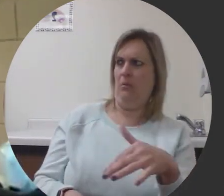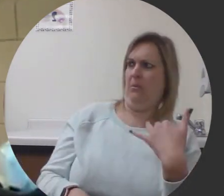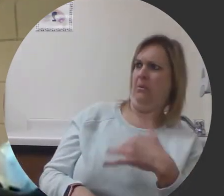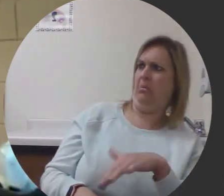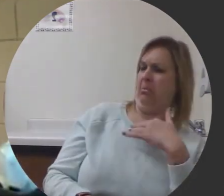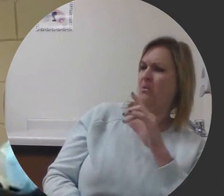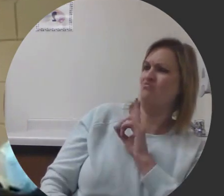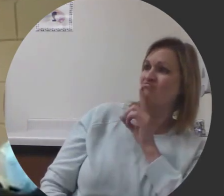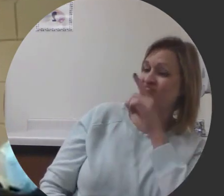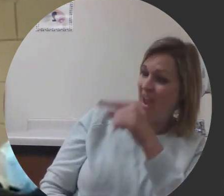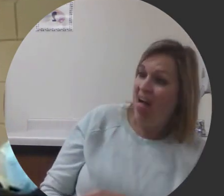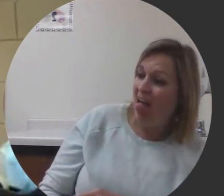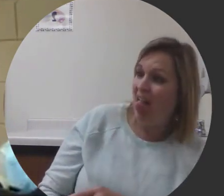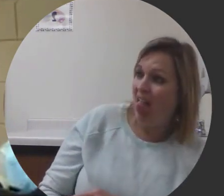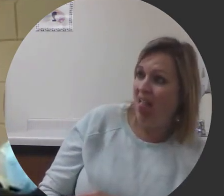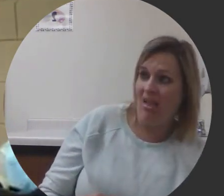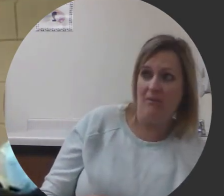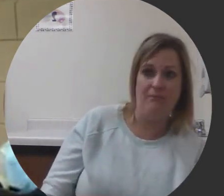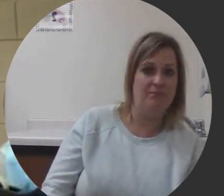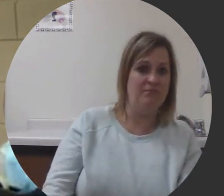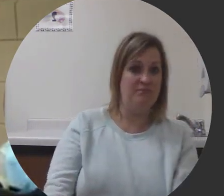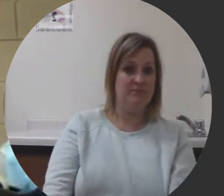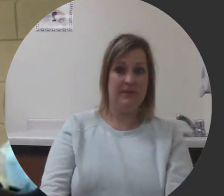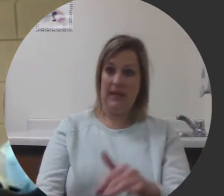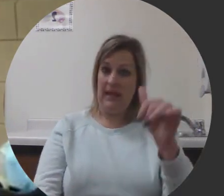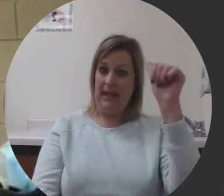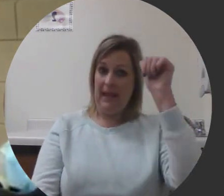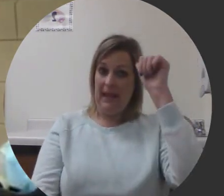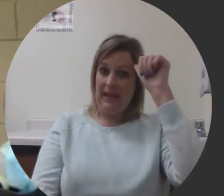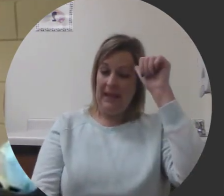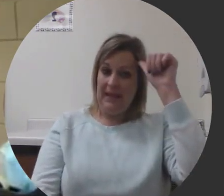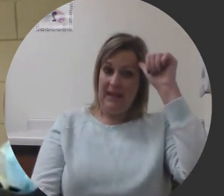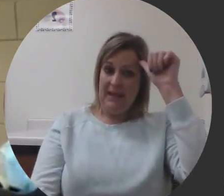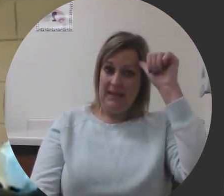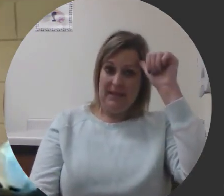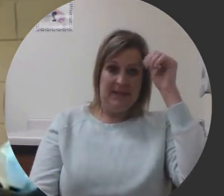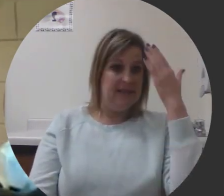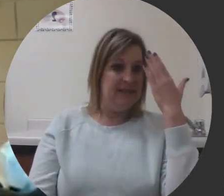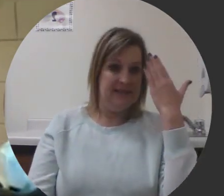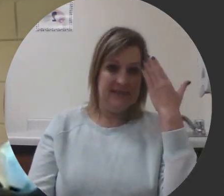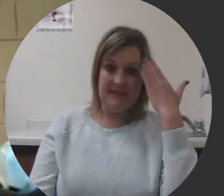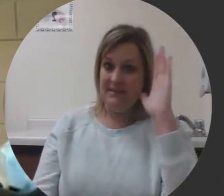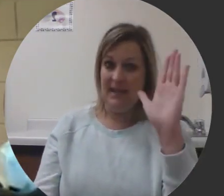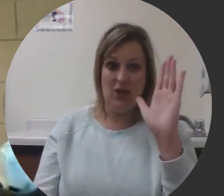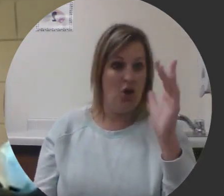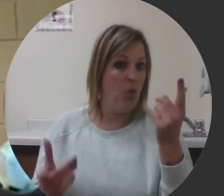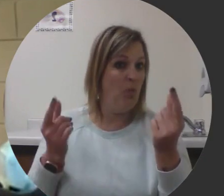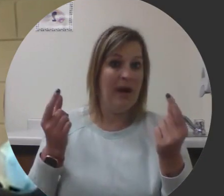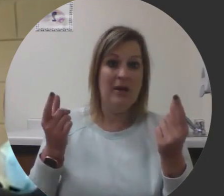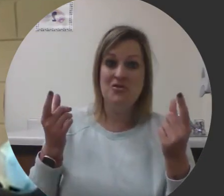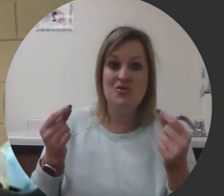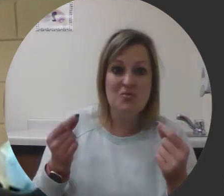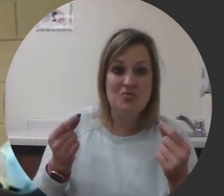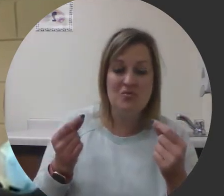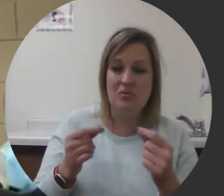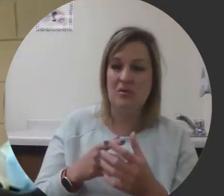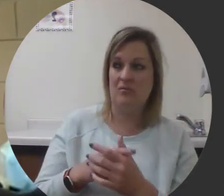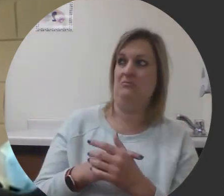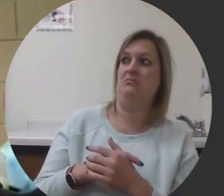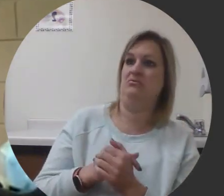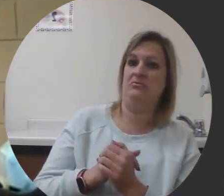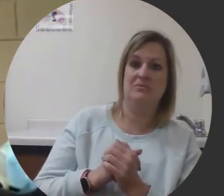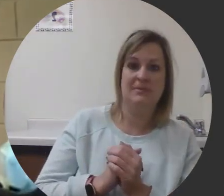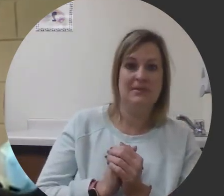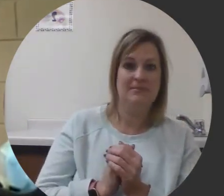Angus. Angus enjoyed using what he thought to be terrible swear words, and his father, on his last shore leave, had taught him a